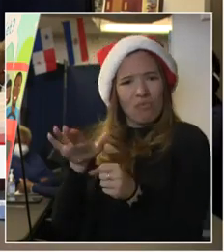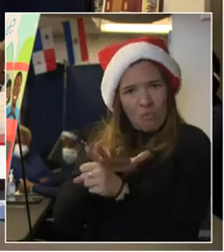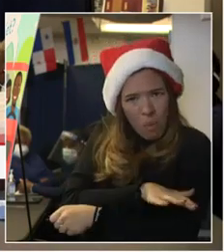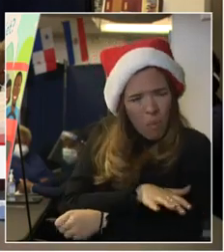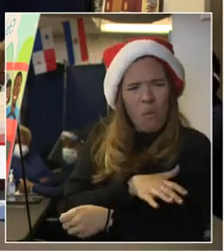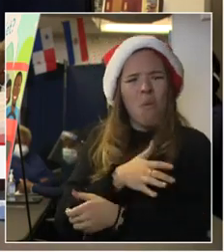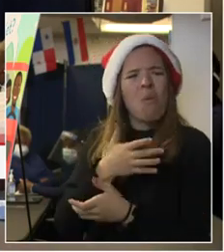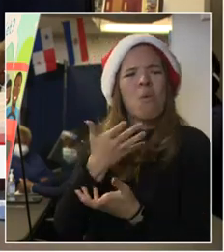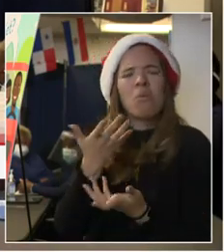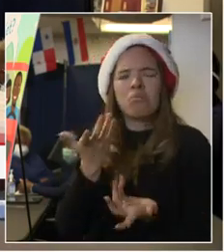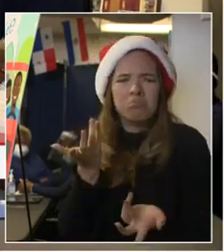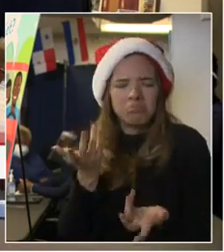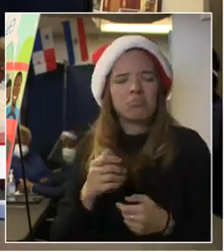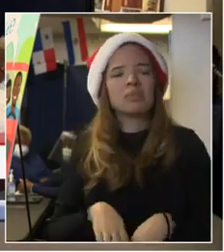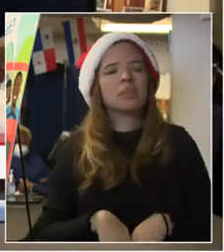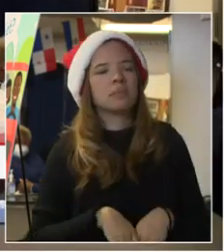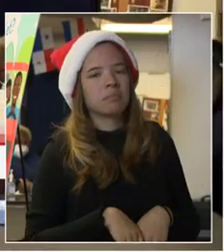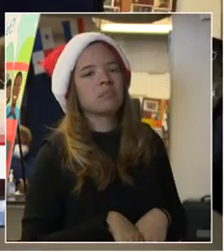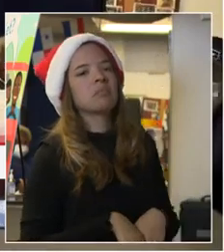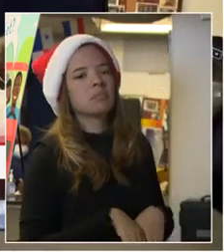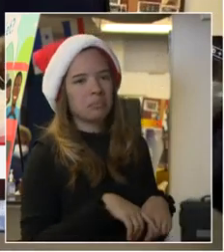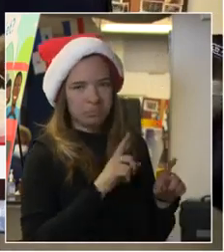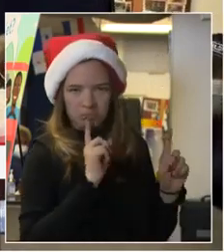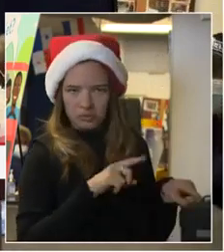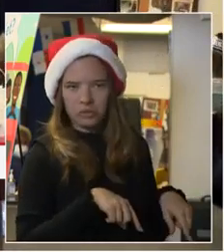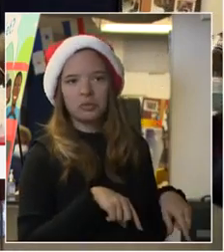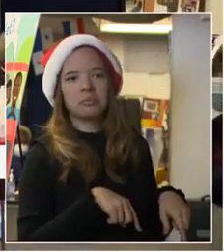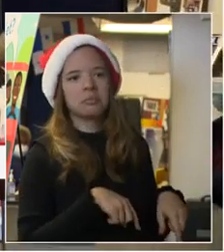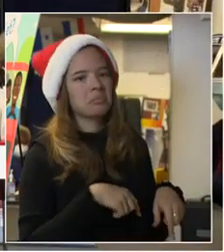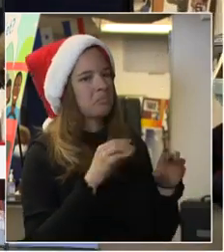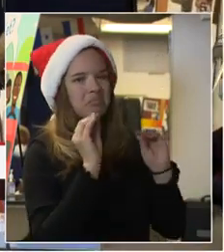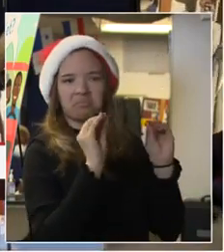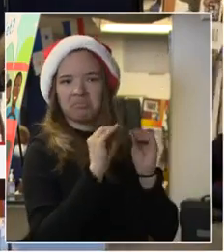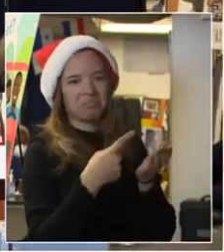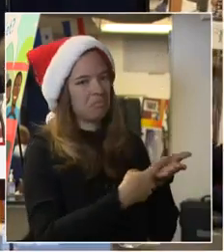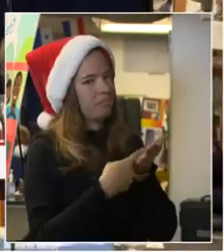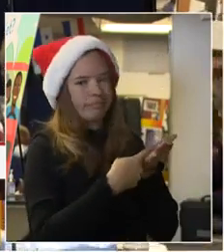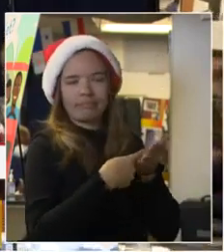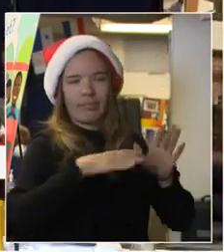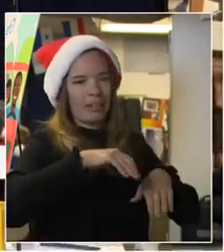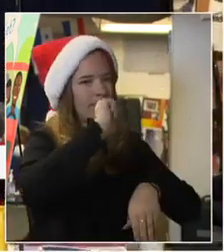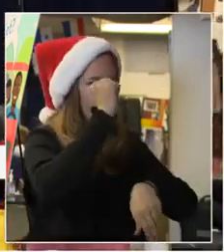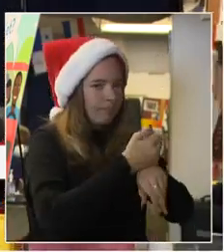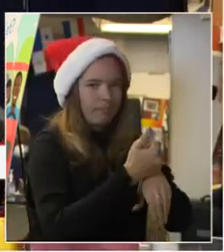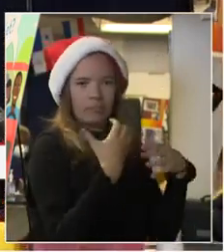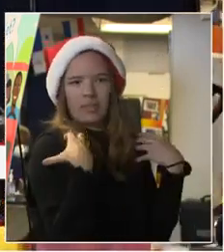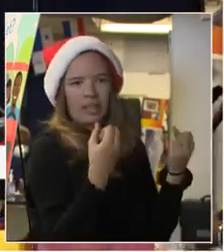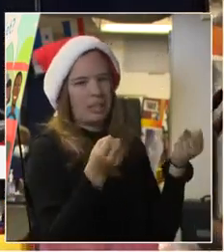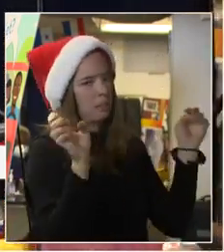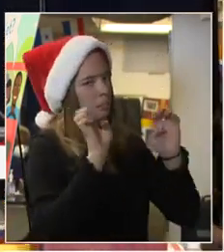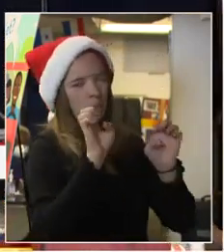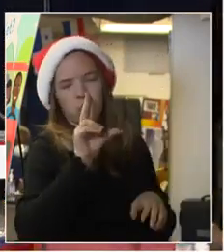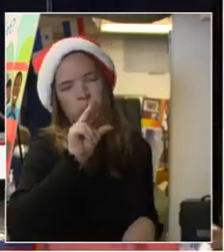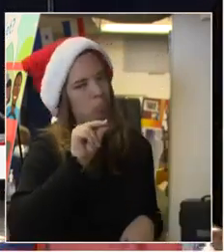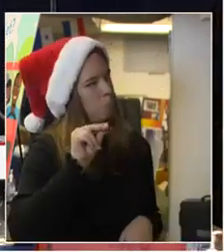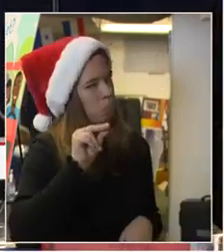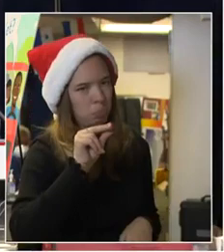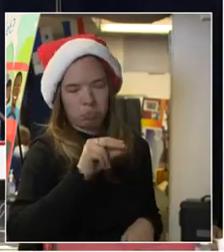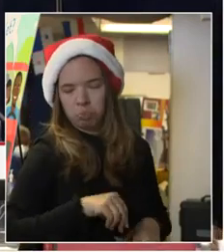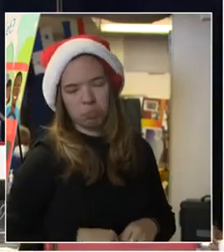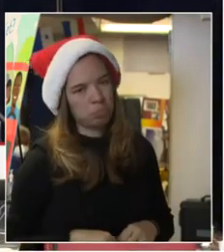yeah? So at this time, there is no discussion to implement a public health emergency as it pertains to our acute